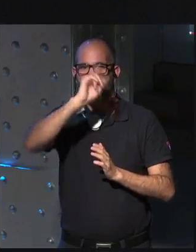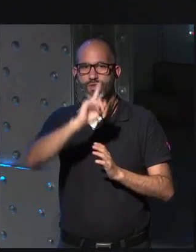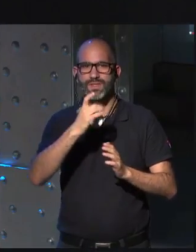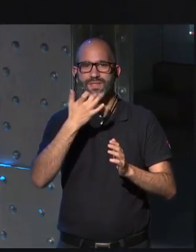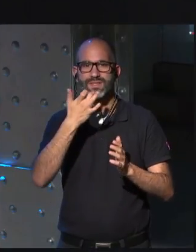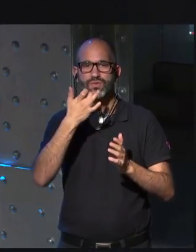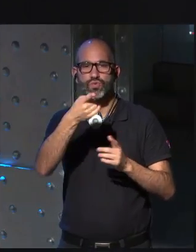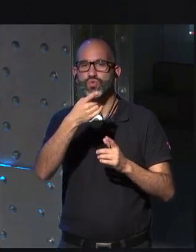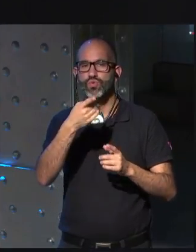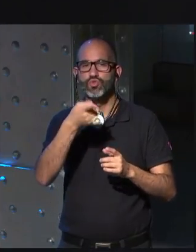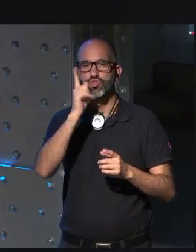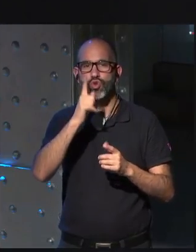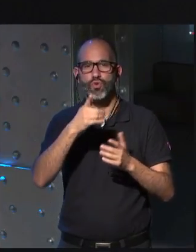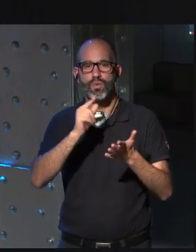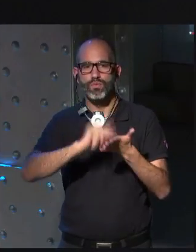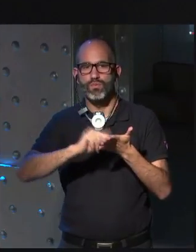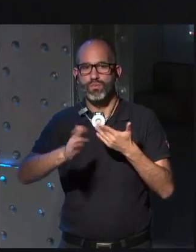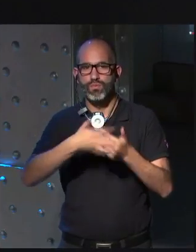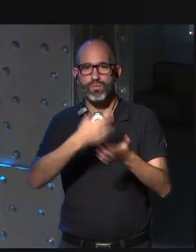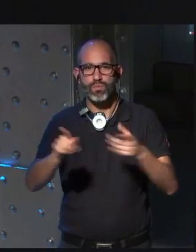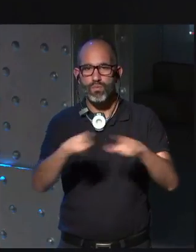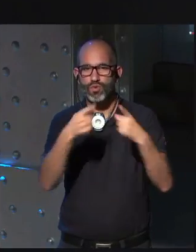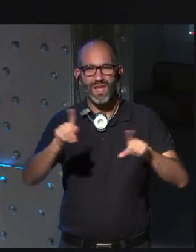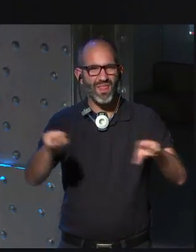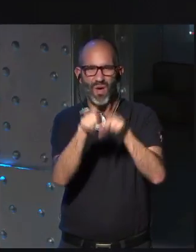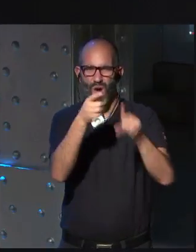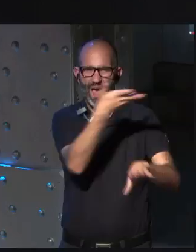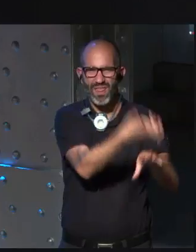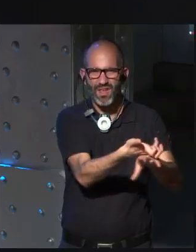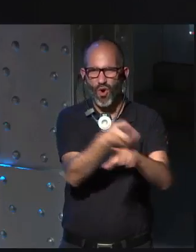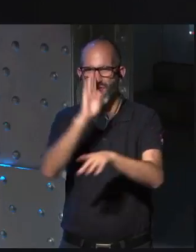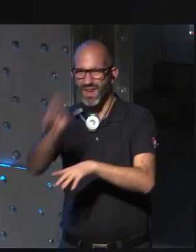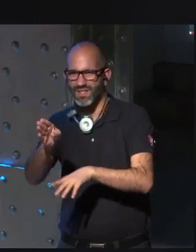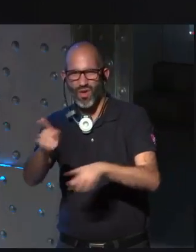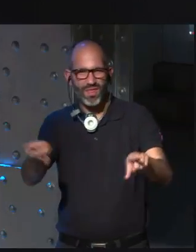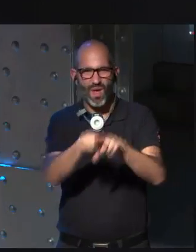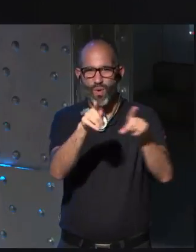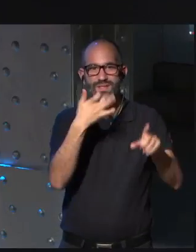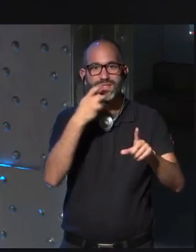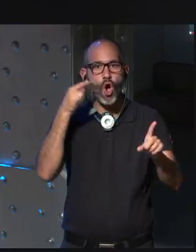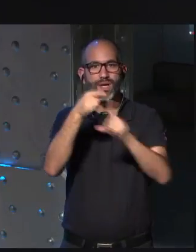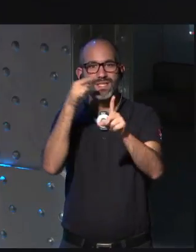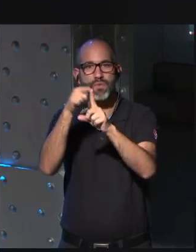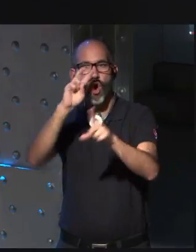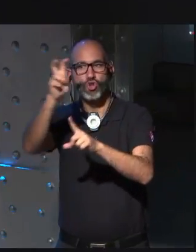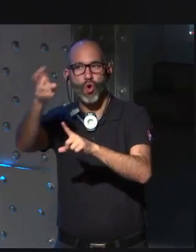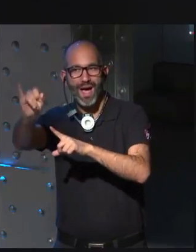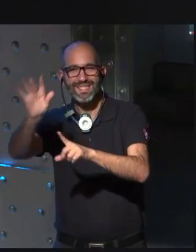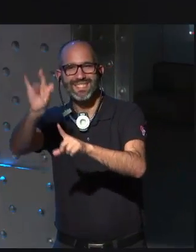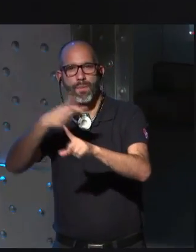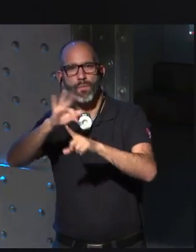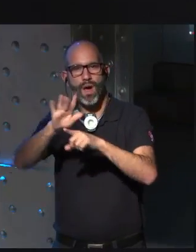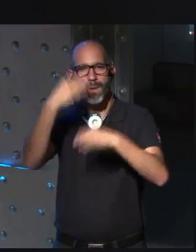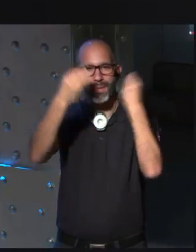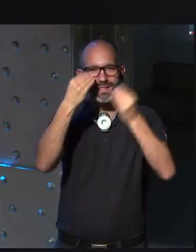don't have a purpose, apart from creating music, I don't think it matters. If you have other objectives, other goals, and you